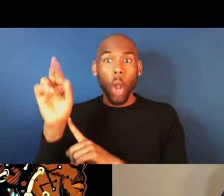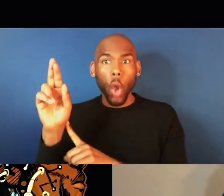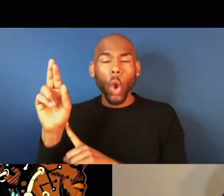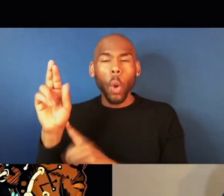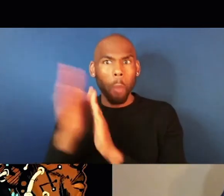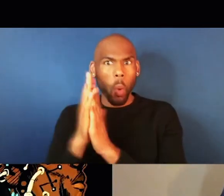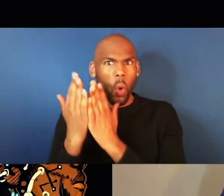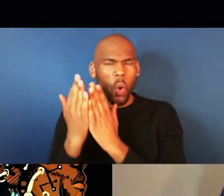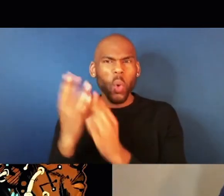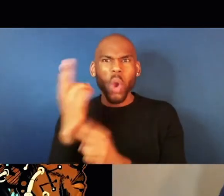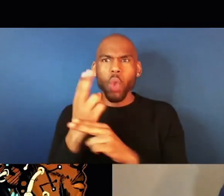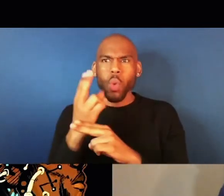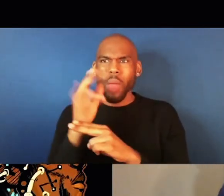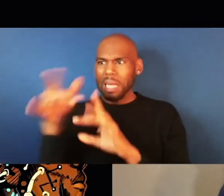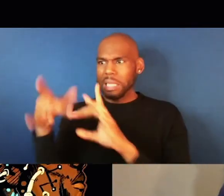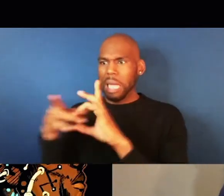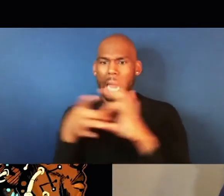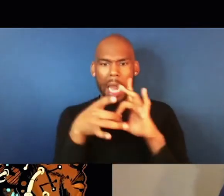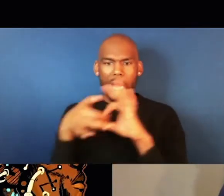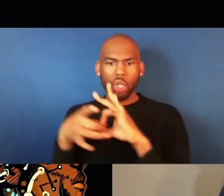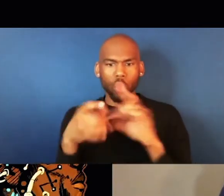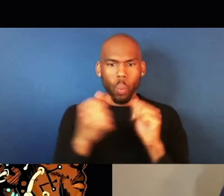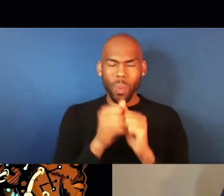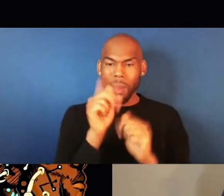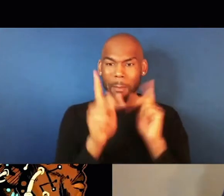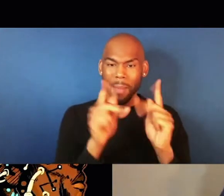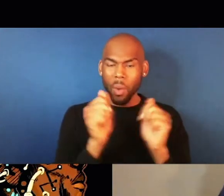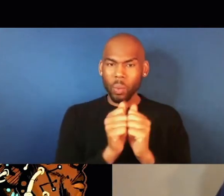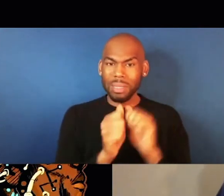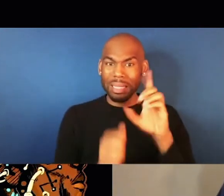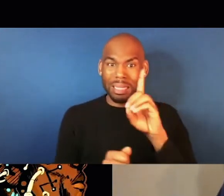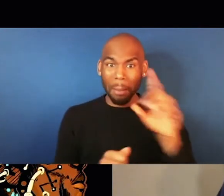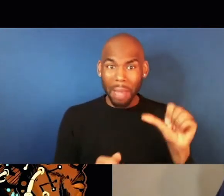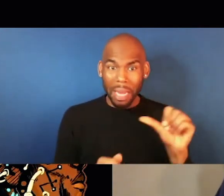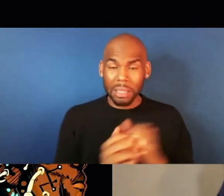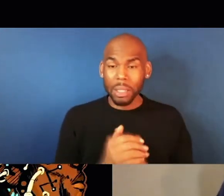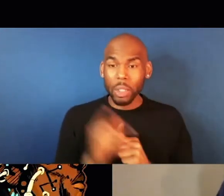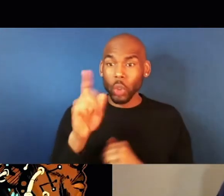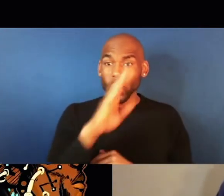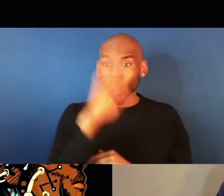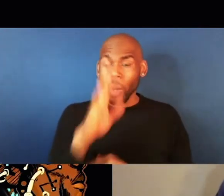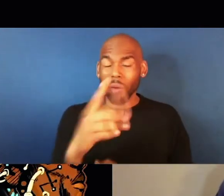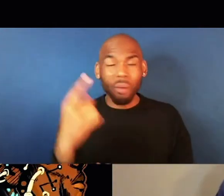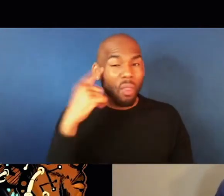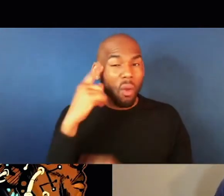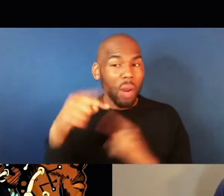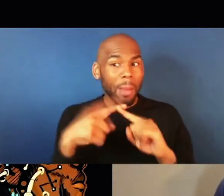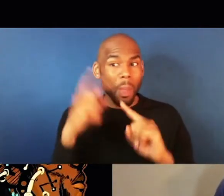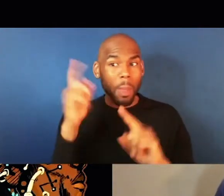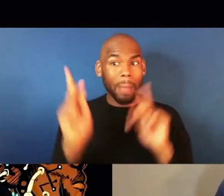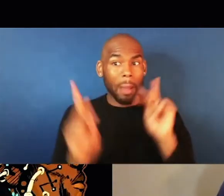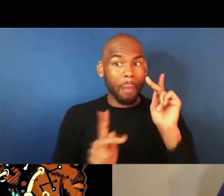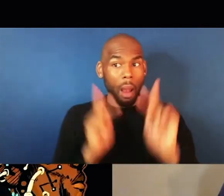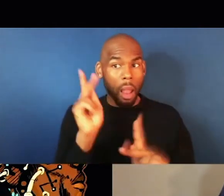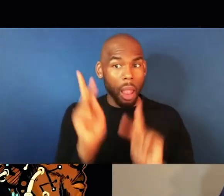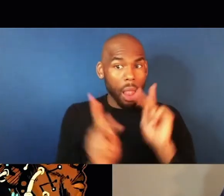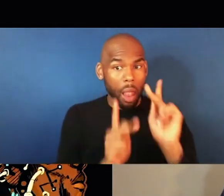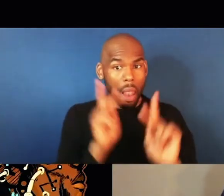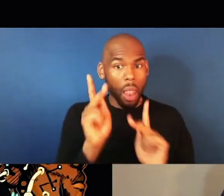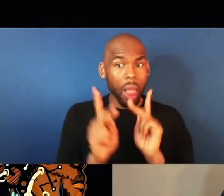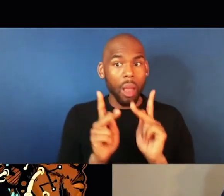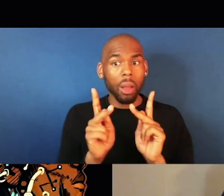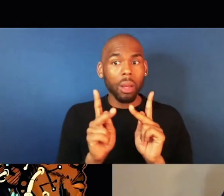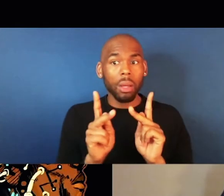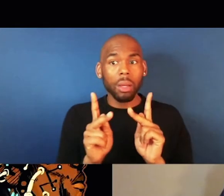connect Afrofuturism to people with disability. And have you ever thought about the people